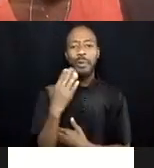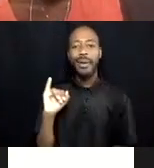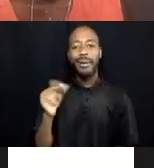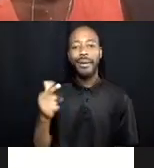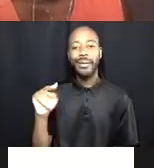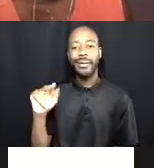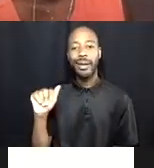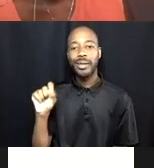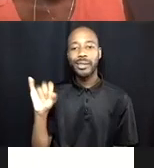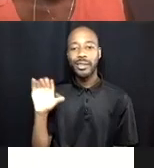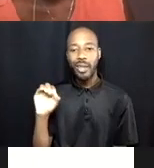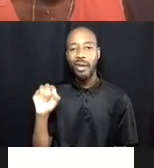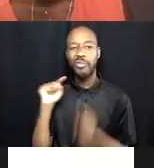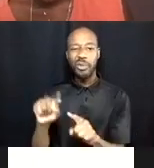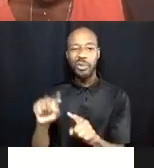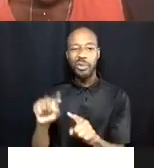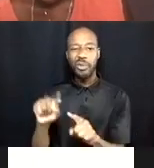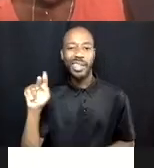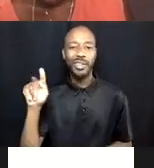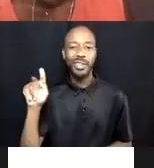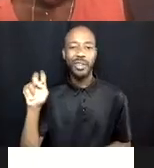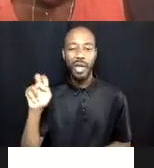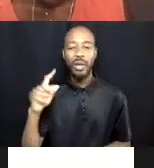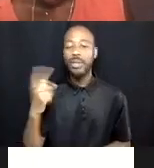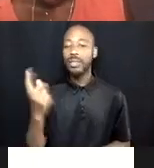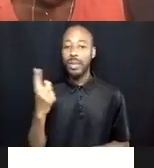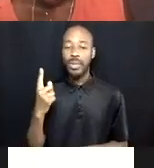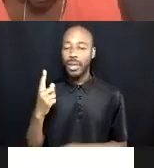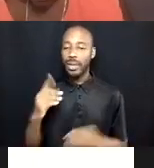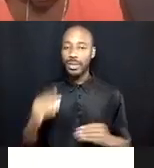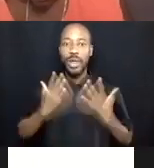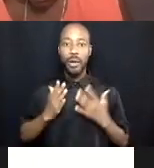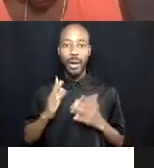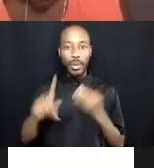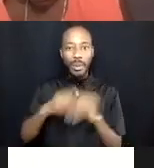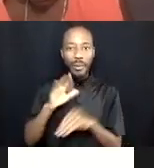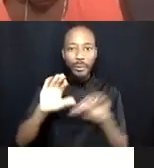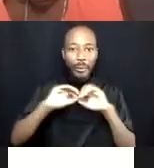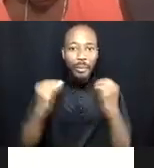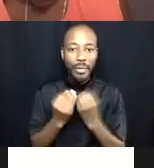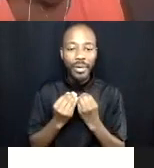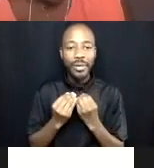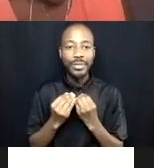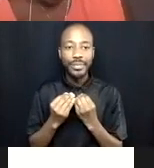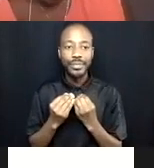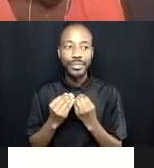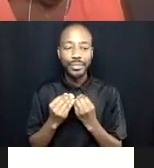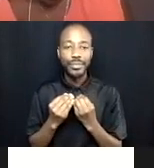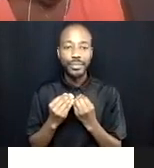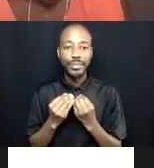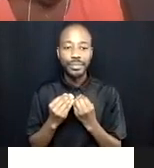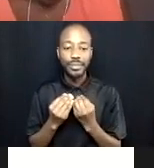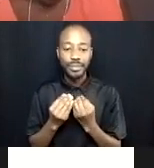that's really inspiring about House of Canotica's approach is that it's intervening on the like